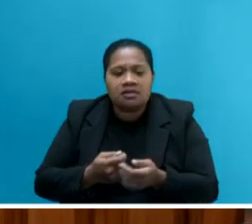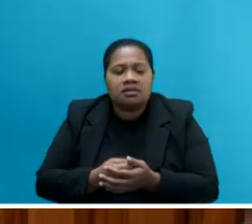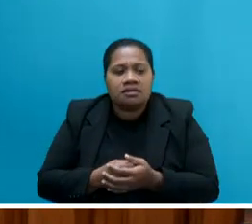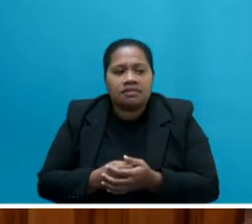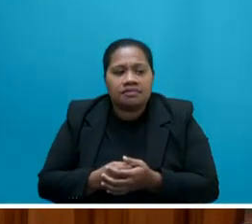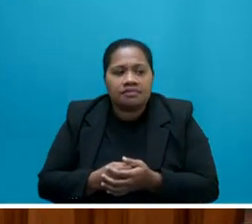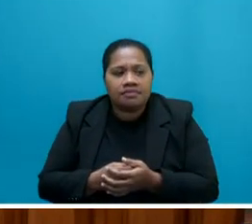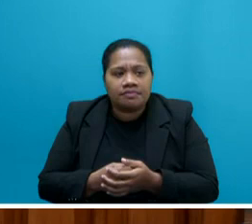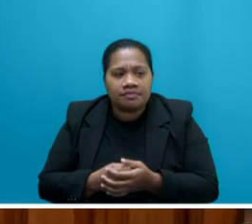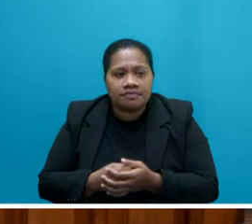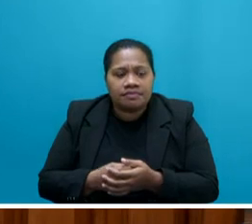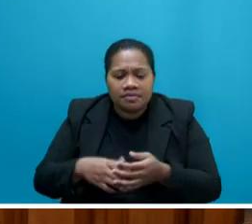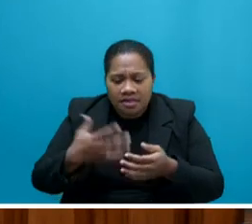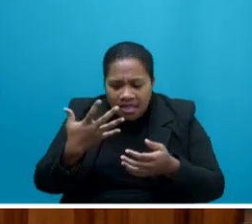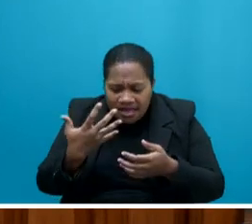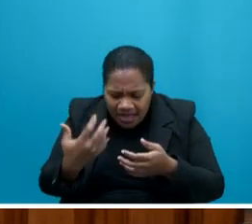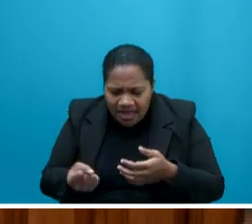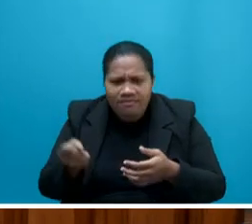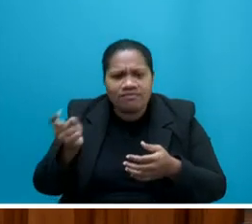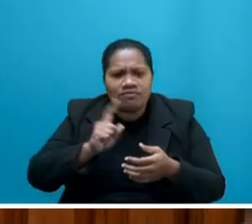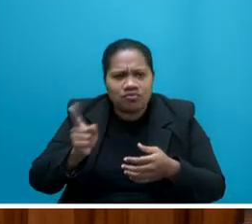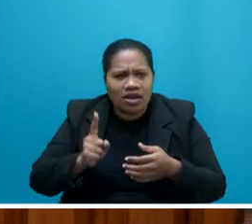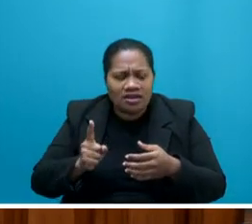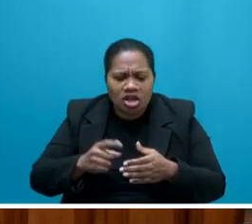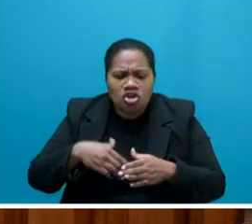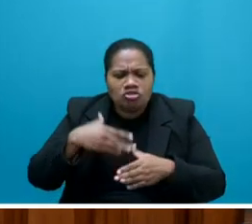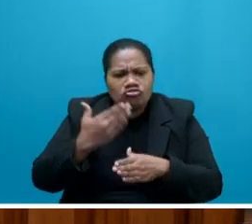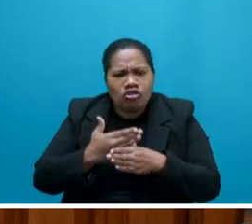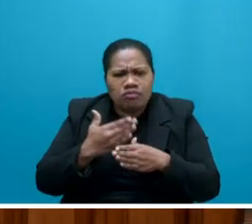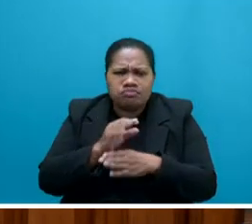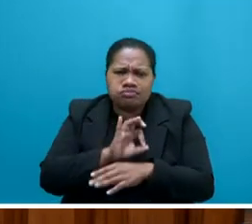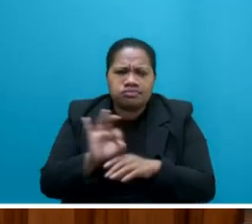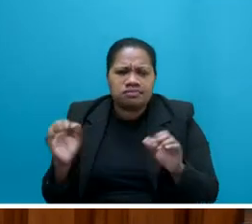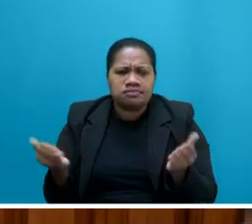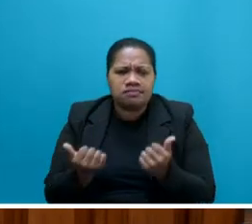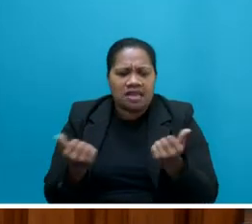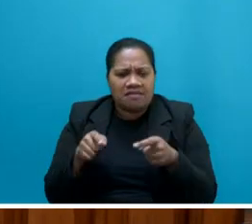or creation of no new jobs in this sector.